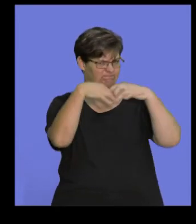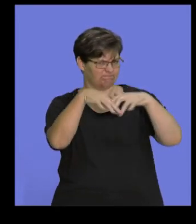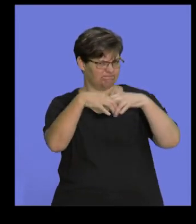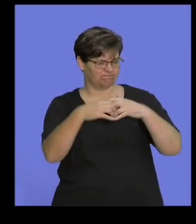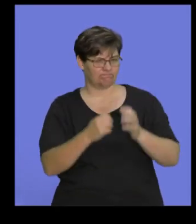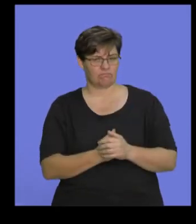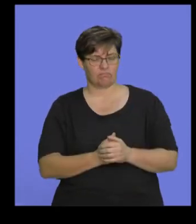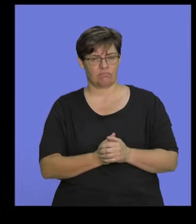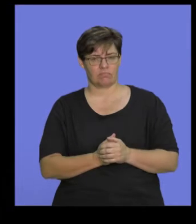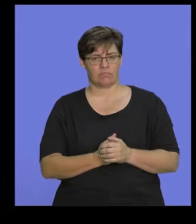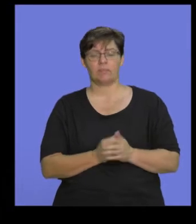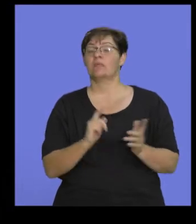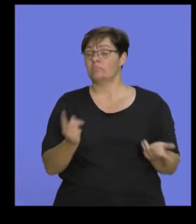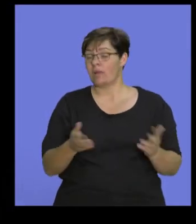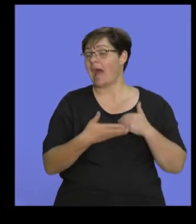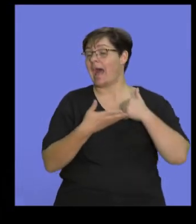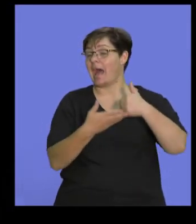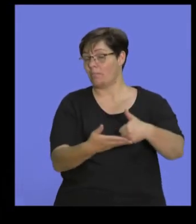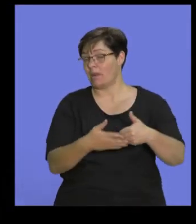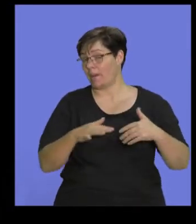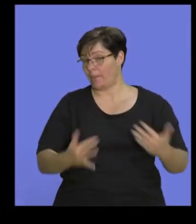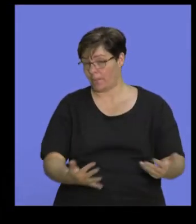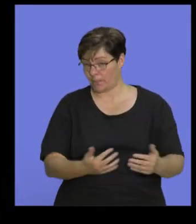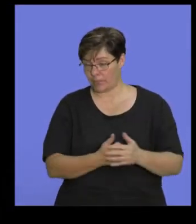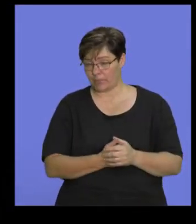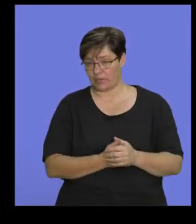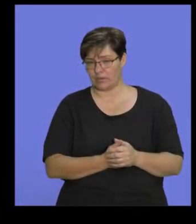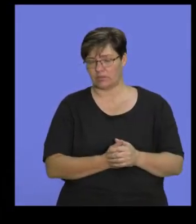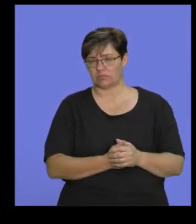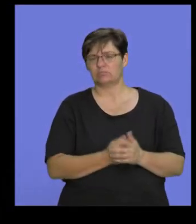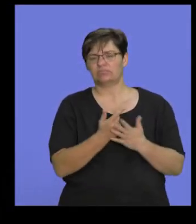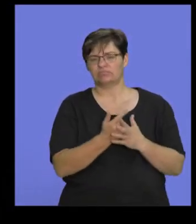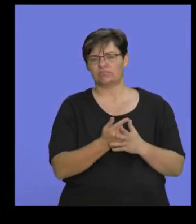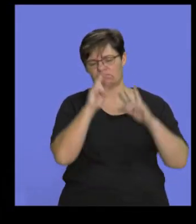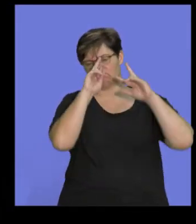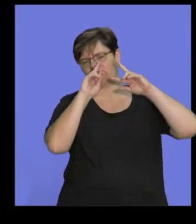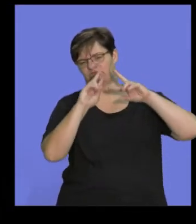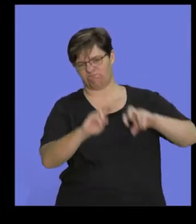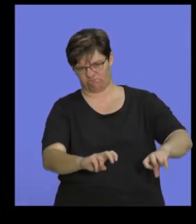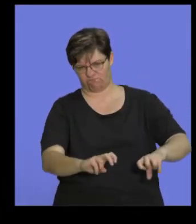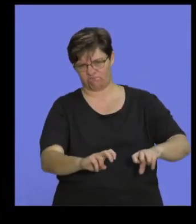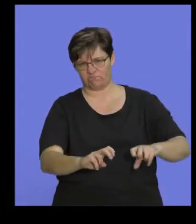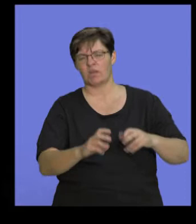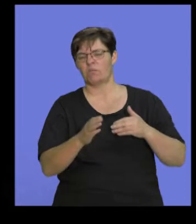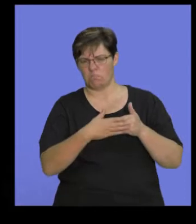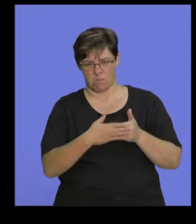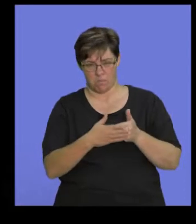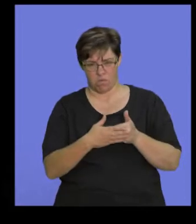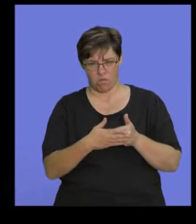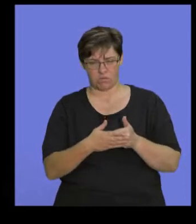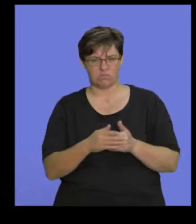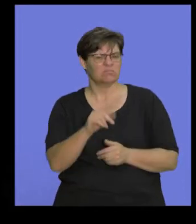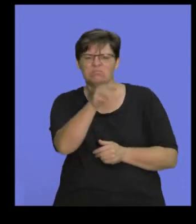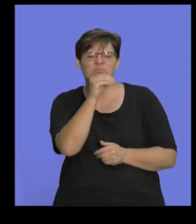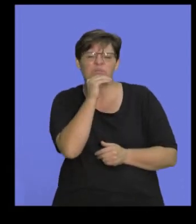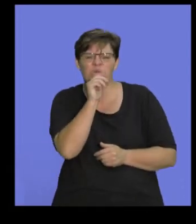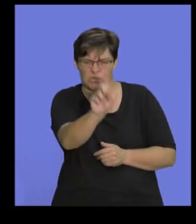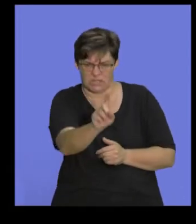But to help you think about that, let's actually just investigate some more and see exactly what do we